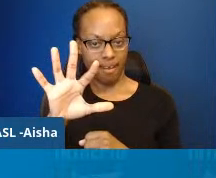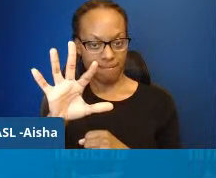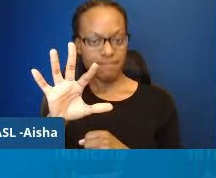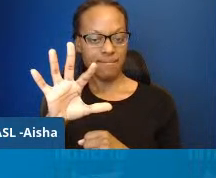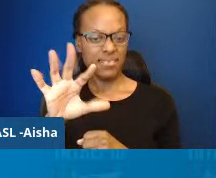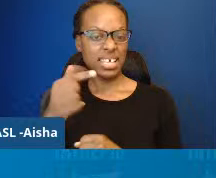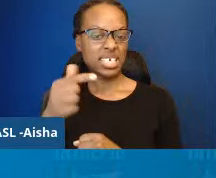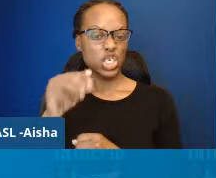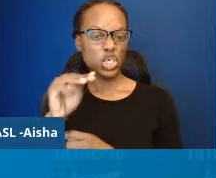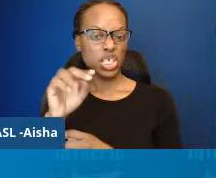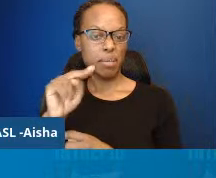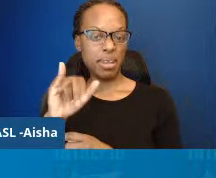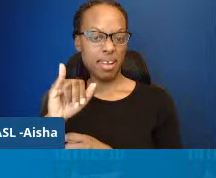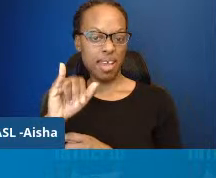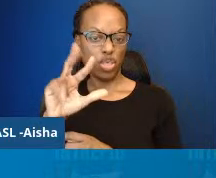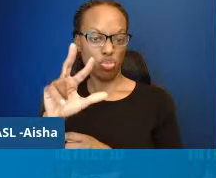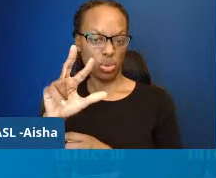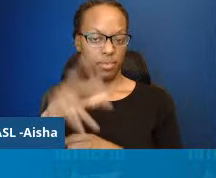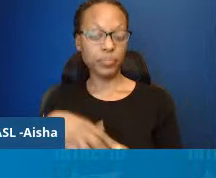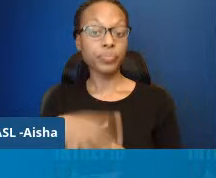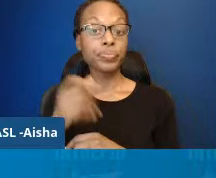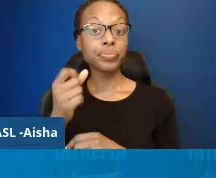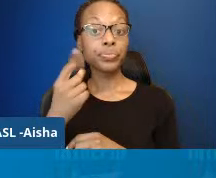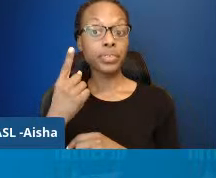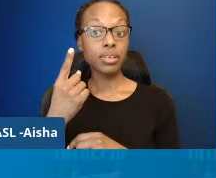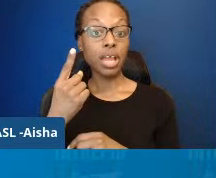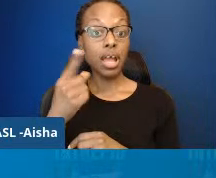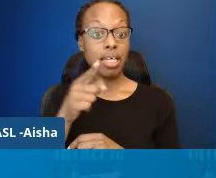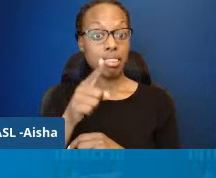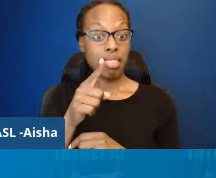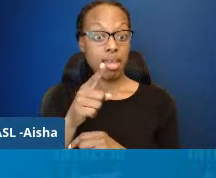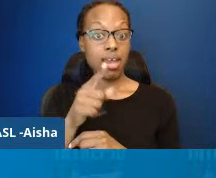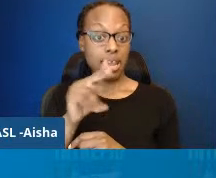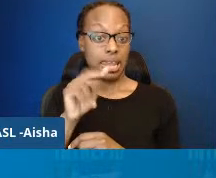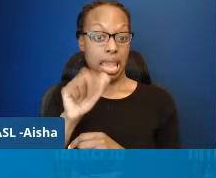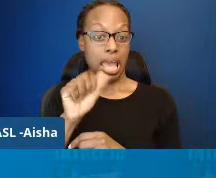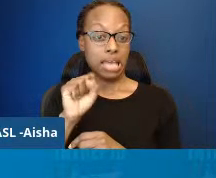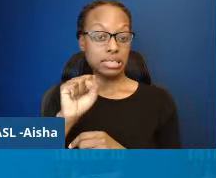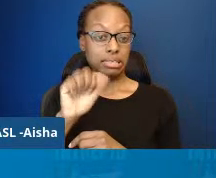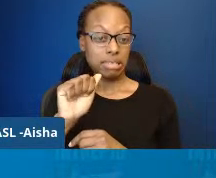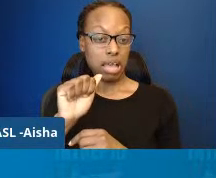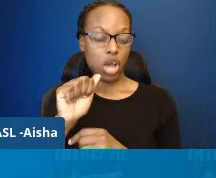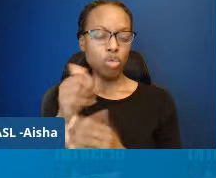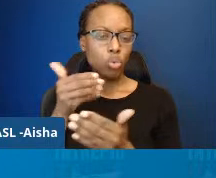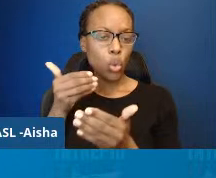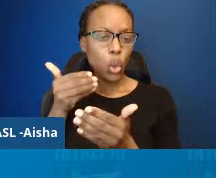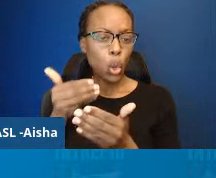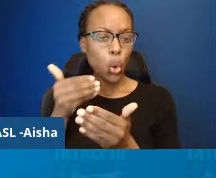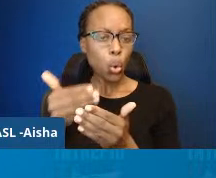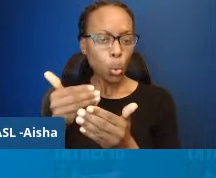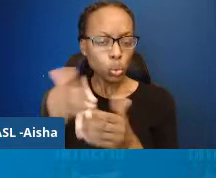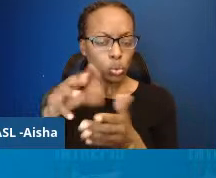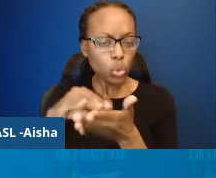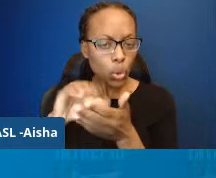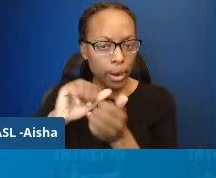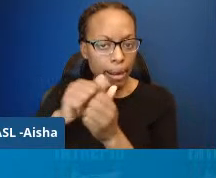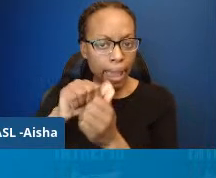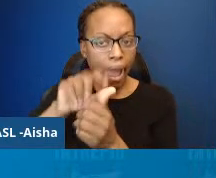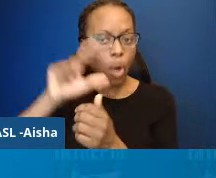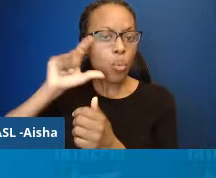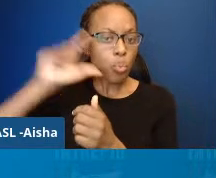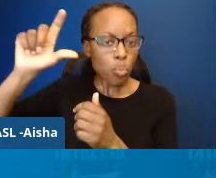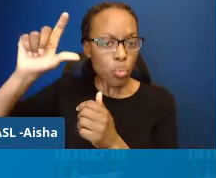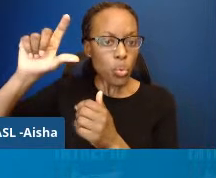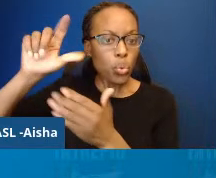moon, so the Gemini mission went a little farther. It did complete orbits, but it was learning to dock